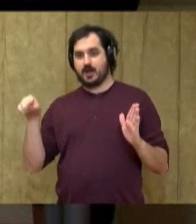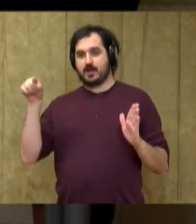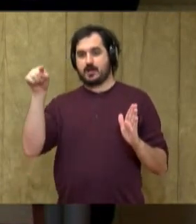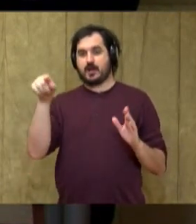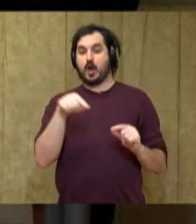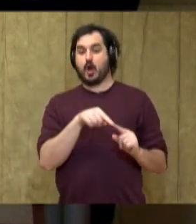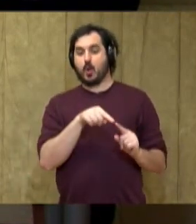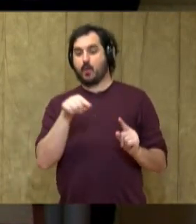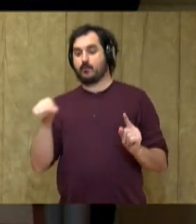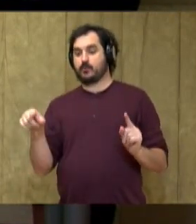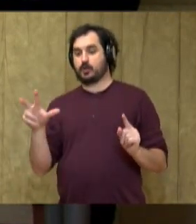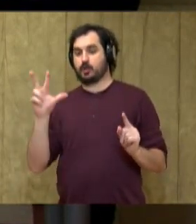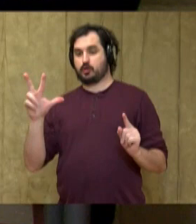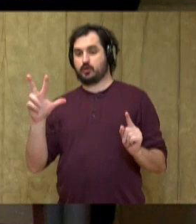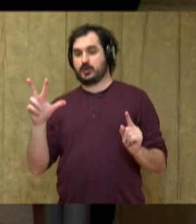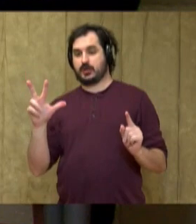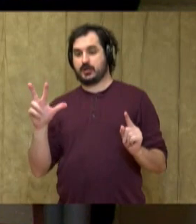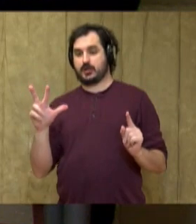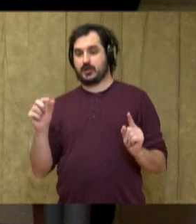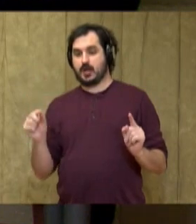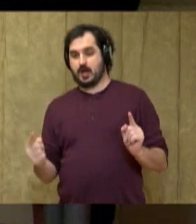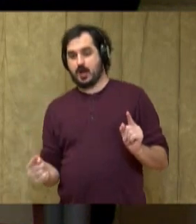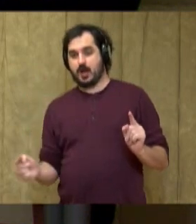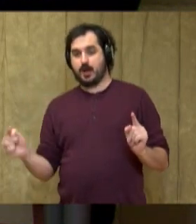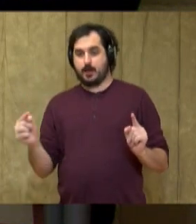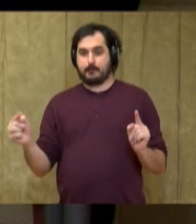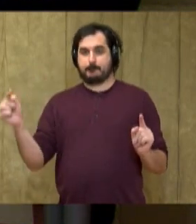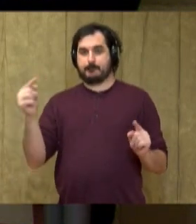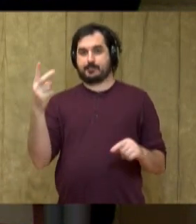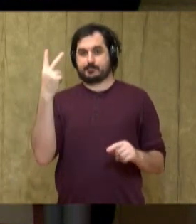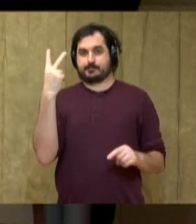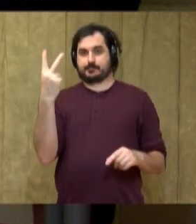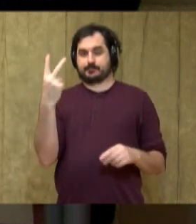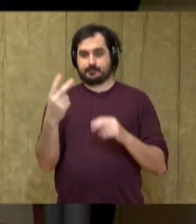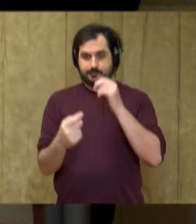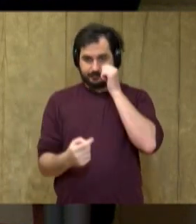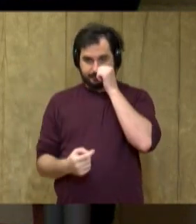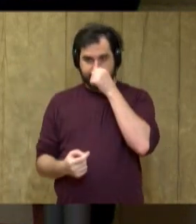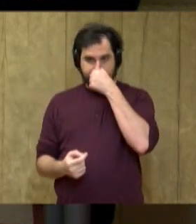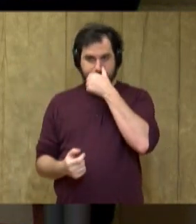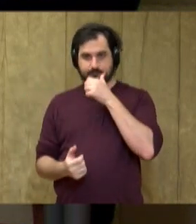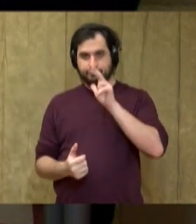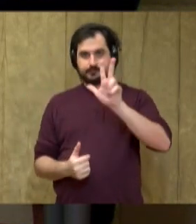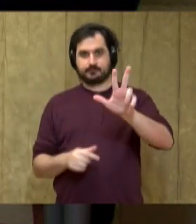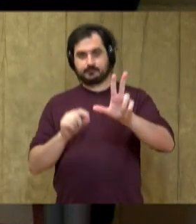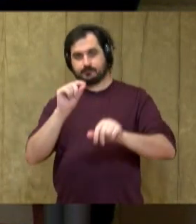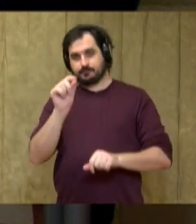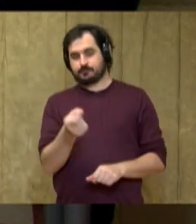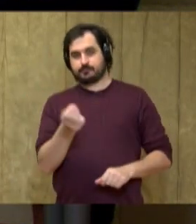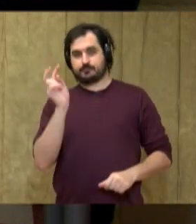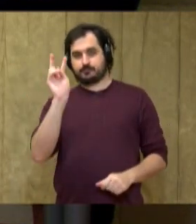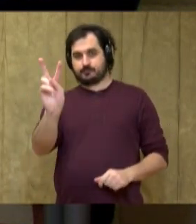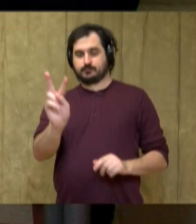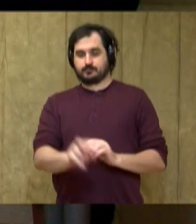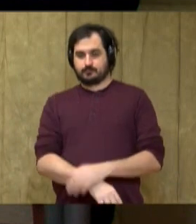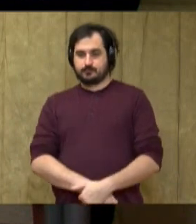over 3, up 2, 3,